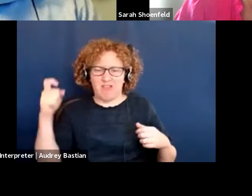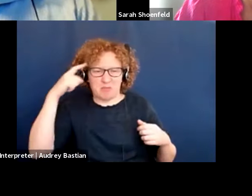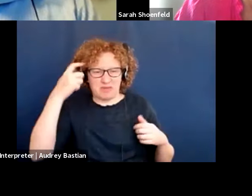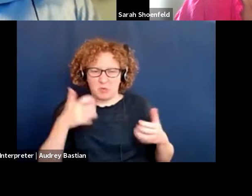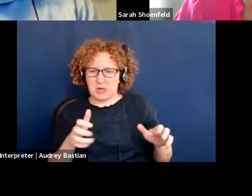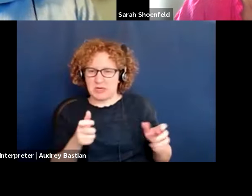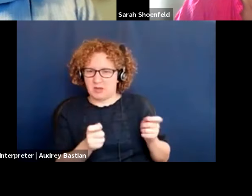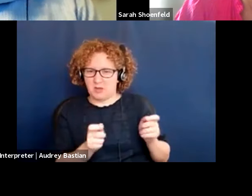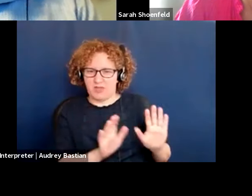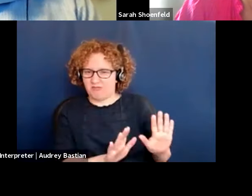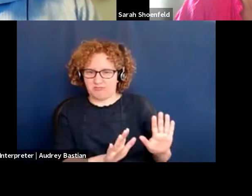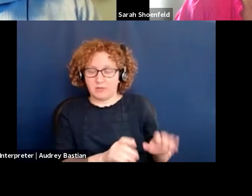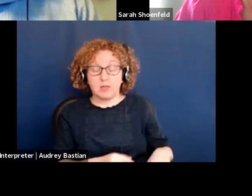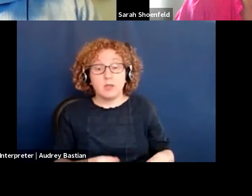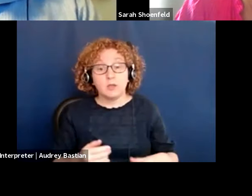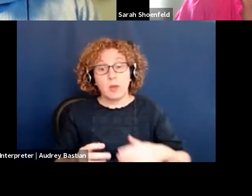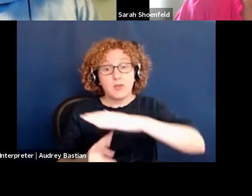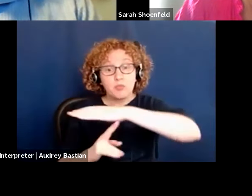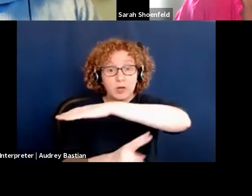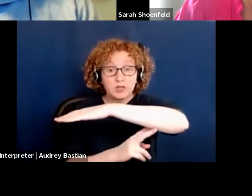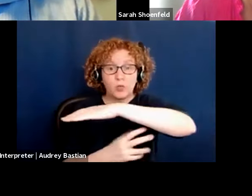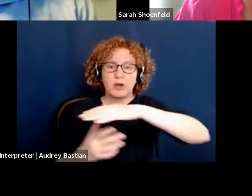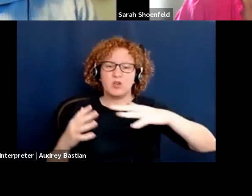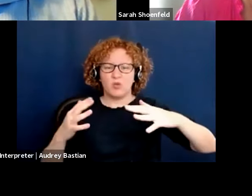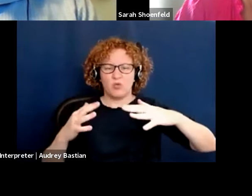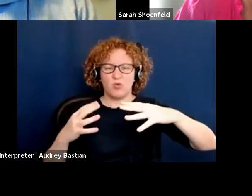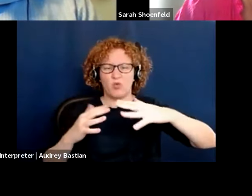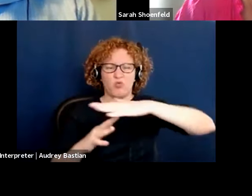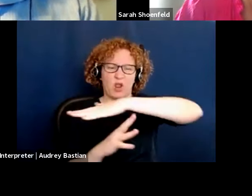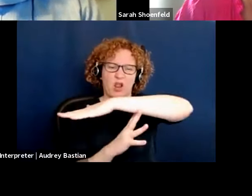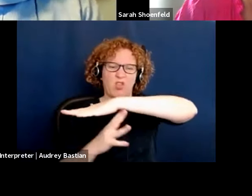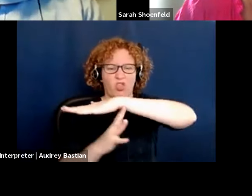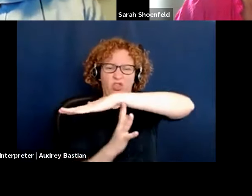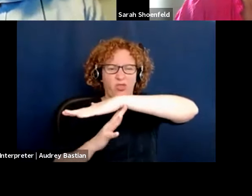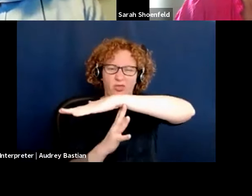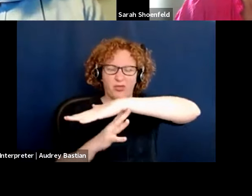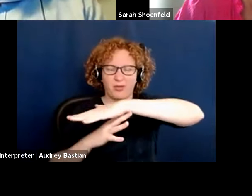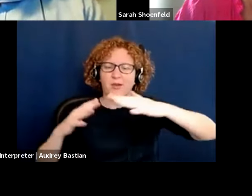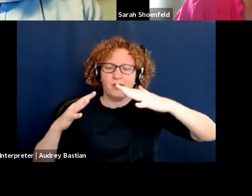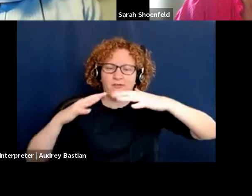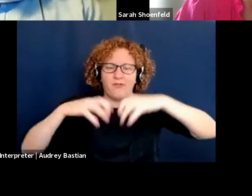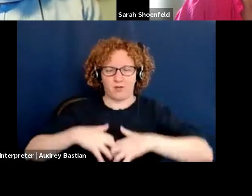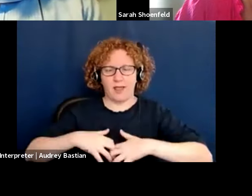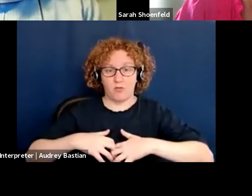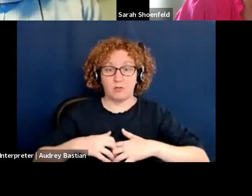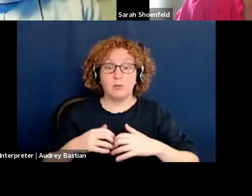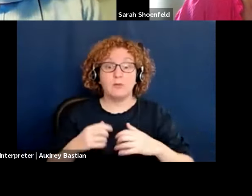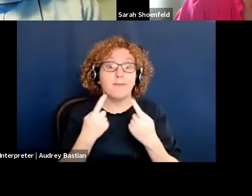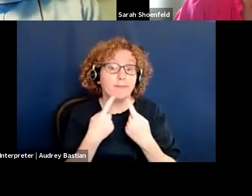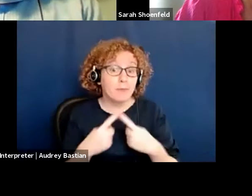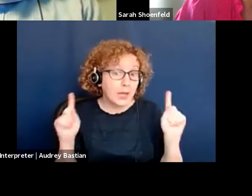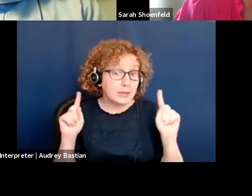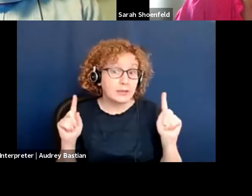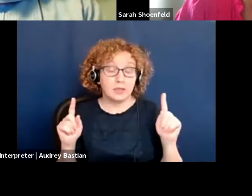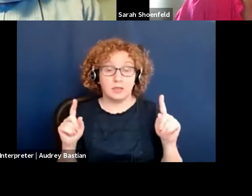the bridge to rot out and fall down. And it finally rotted enough that they